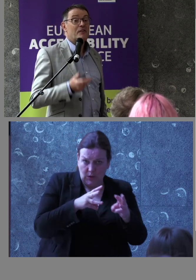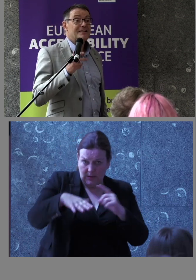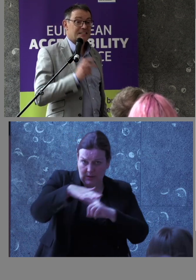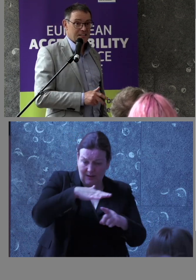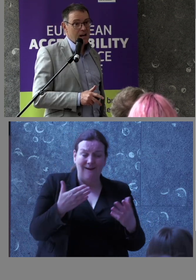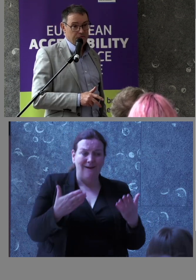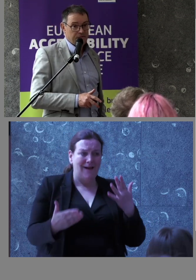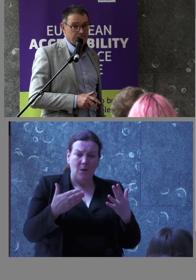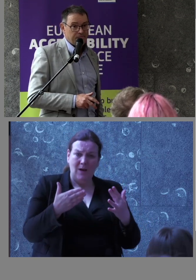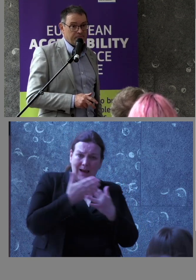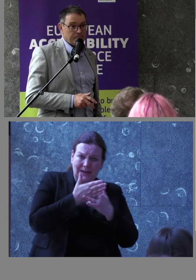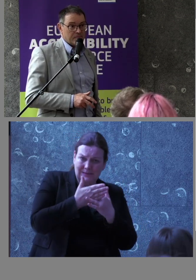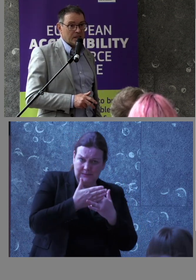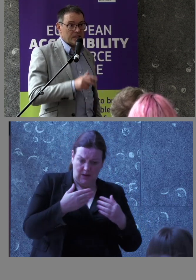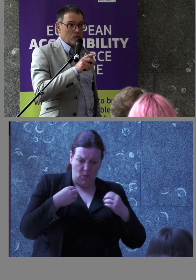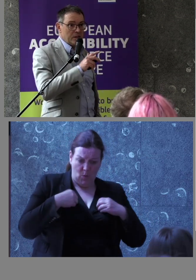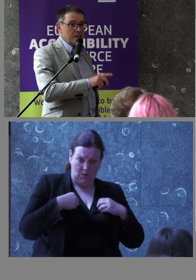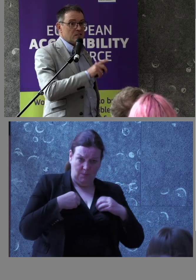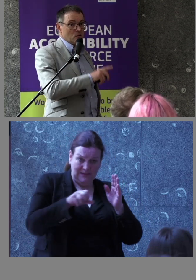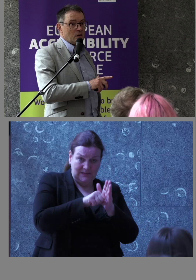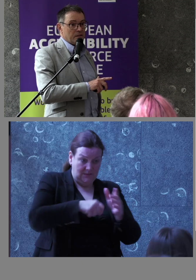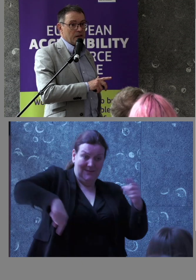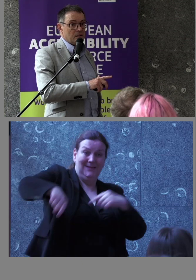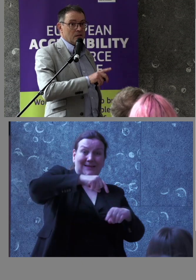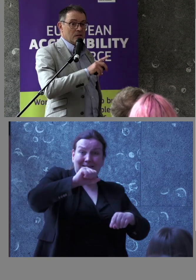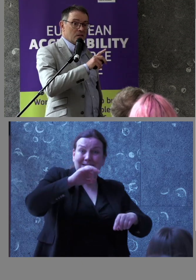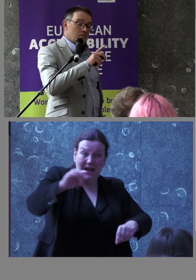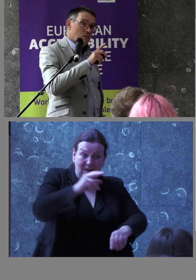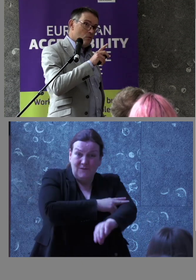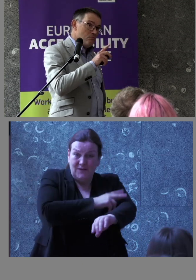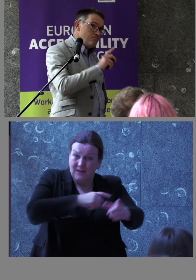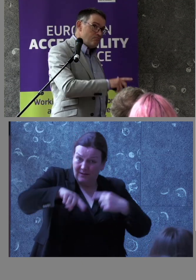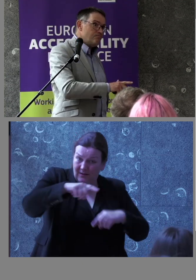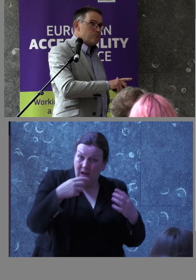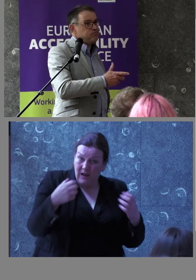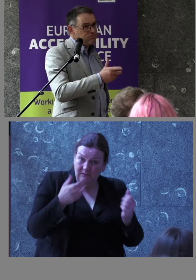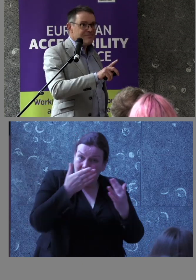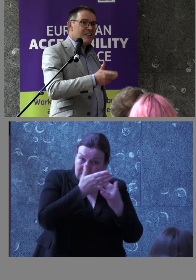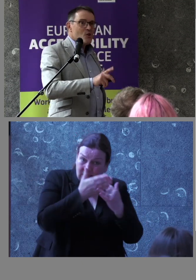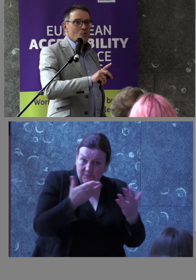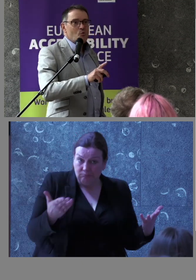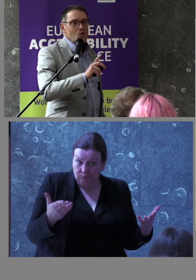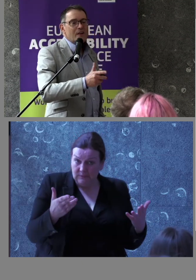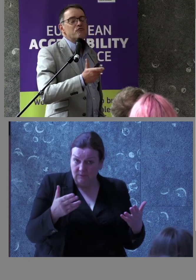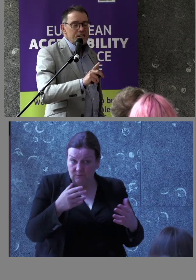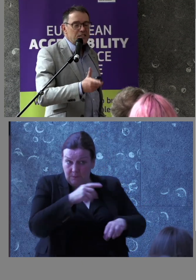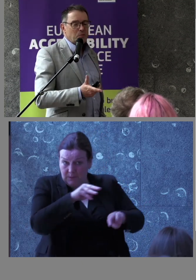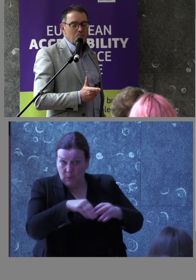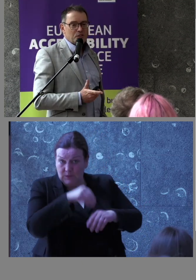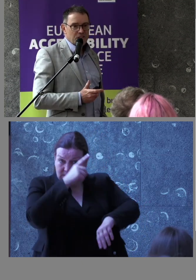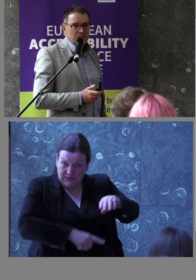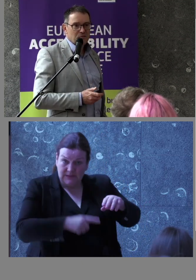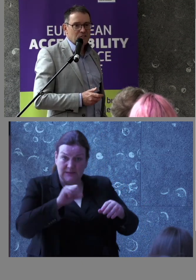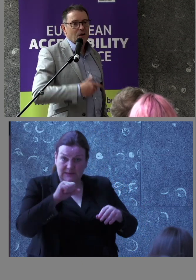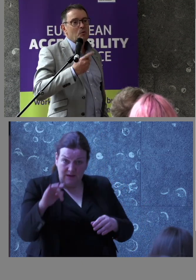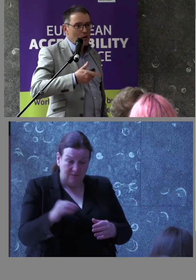regard it as a forgotten front, right? If our websites are complex, you should see our internal systems, okay? Our